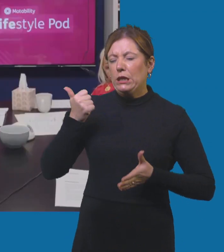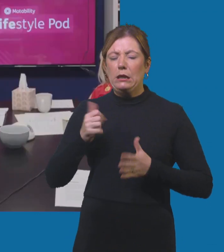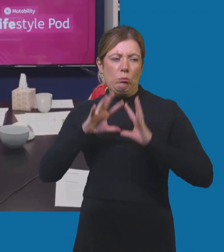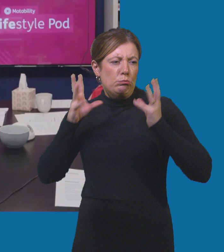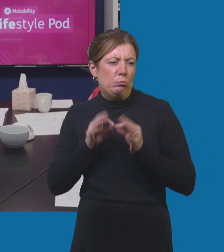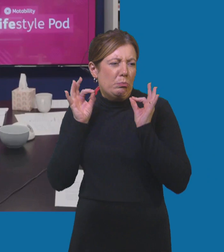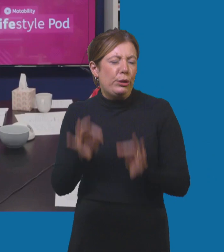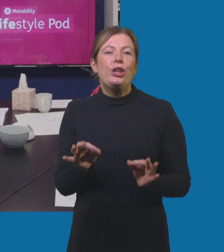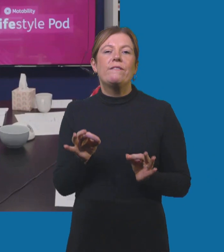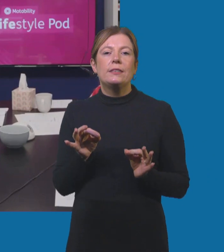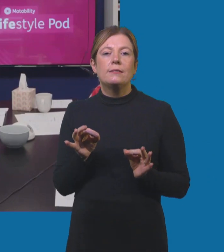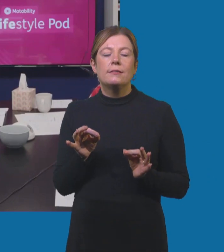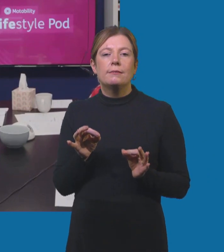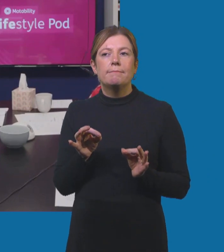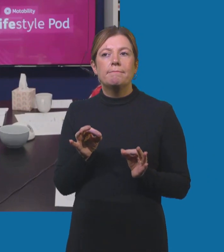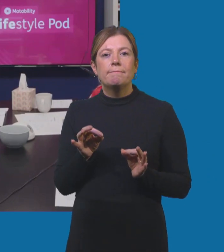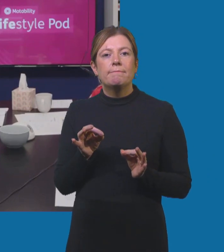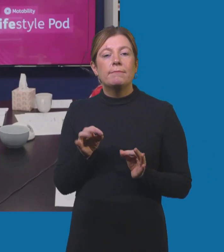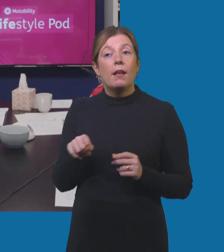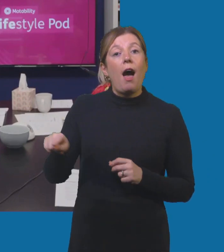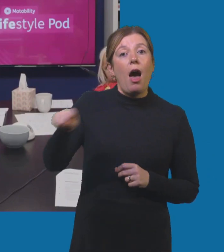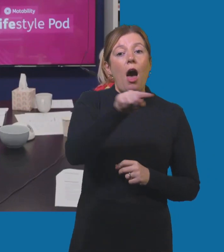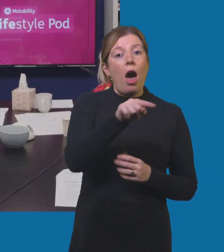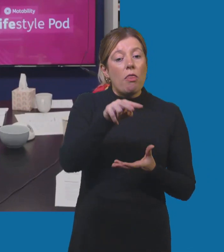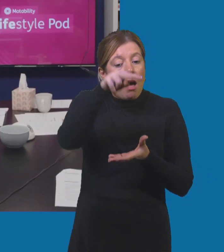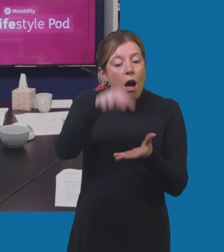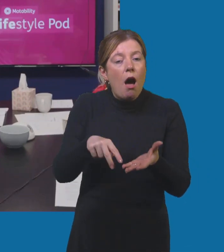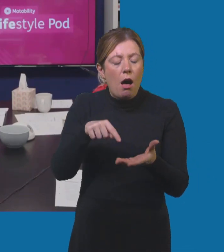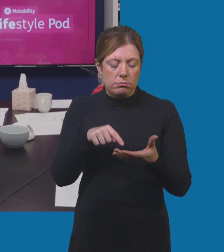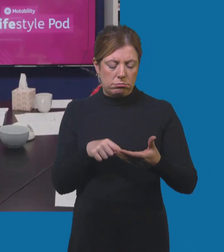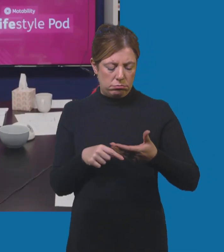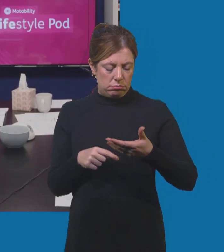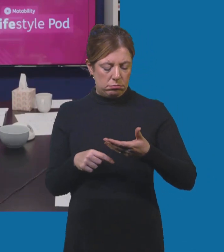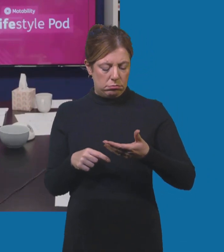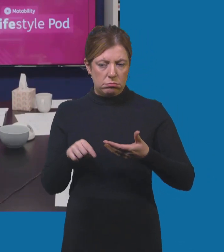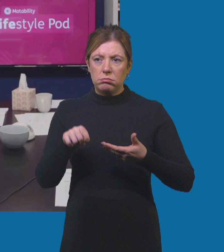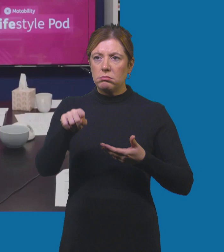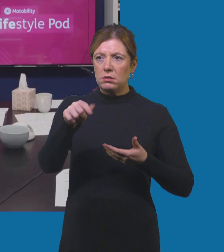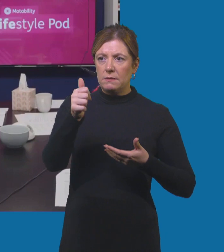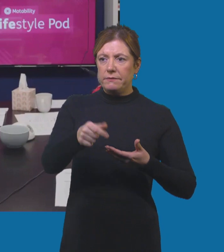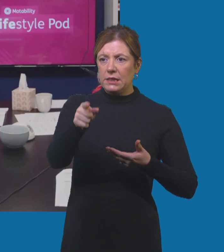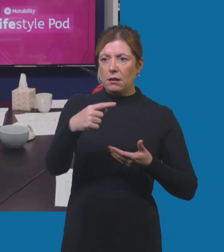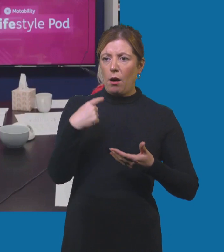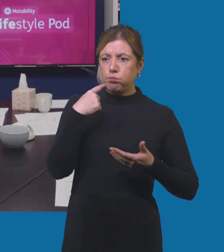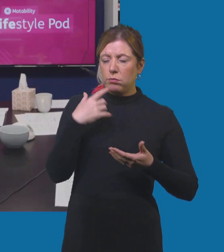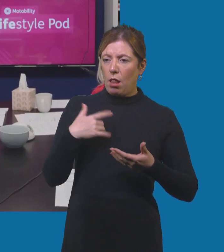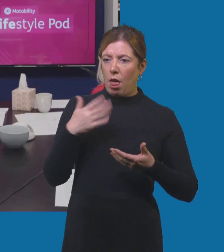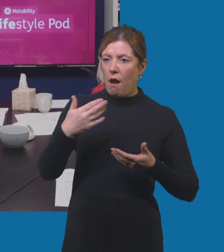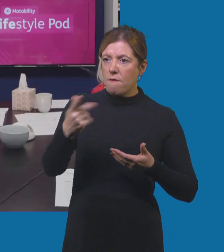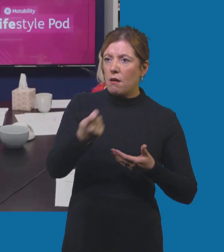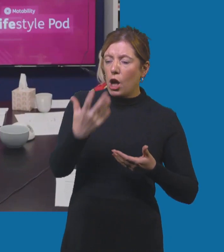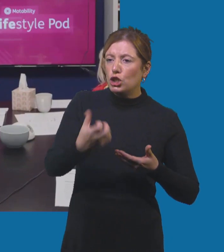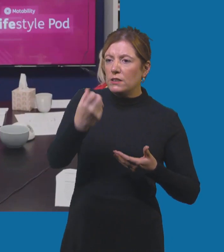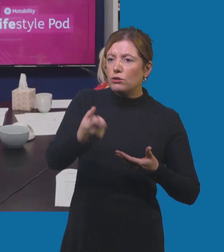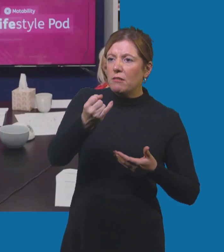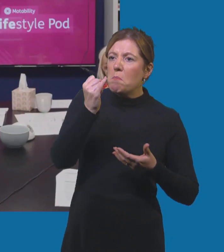all the time. And that doesn't help other people, because other people look at that and be like, why have they got it so easy? Why are they so successful? They